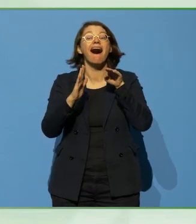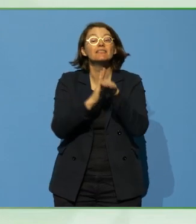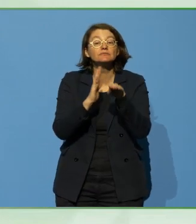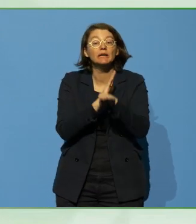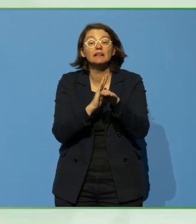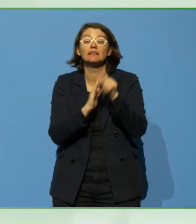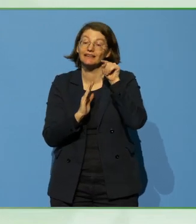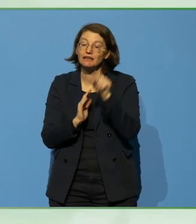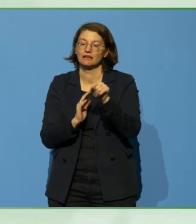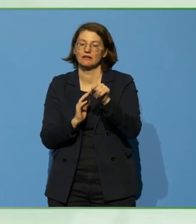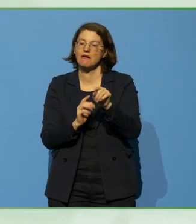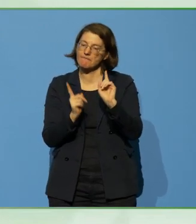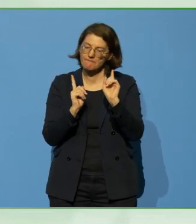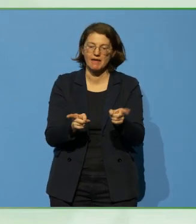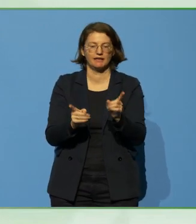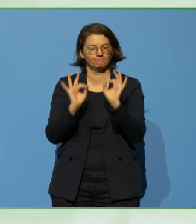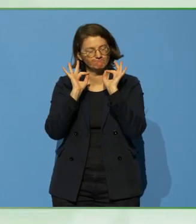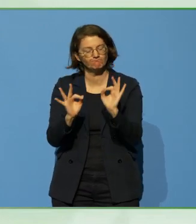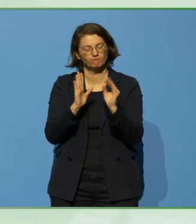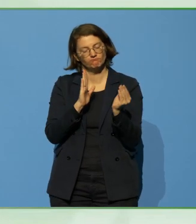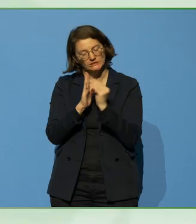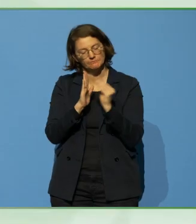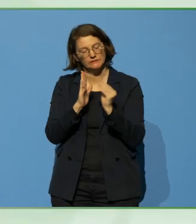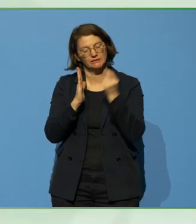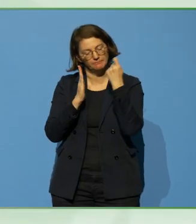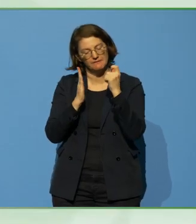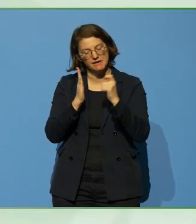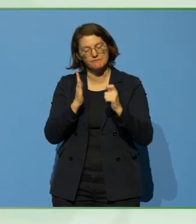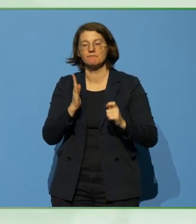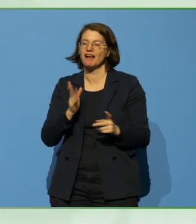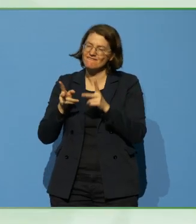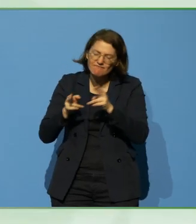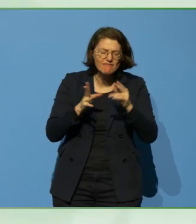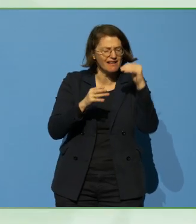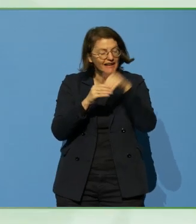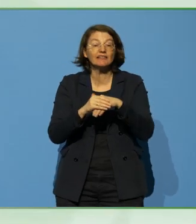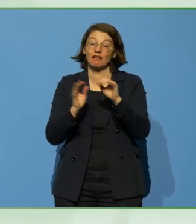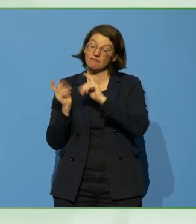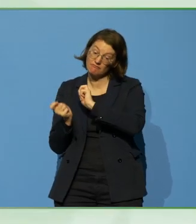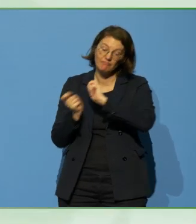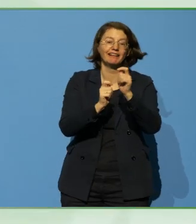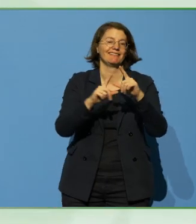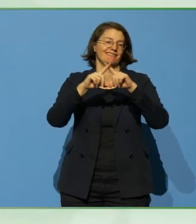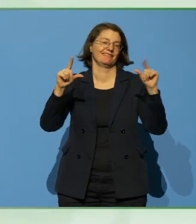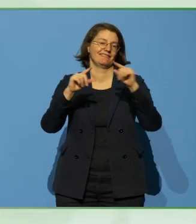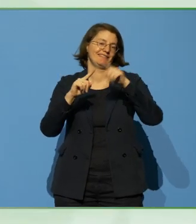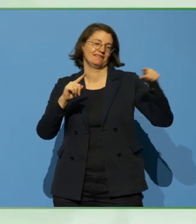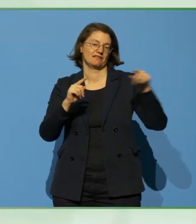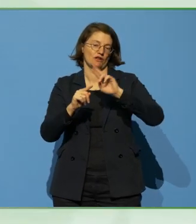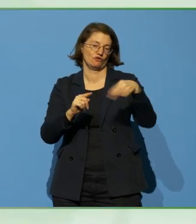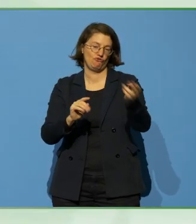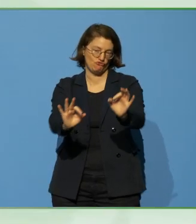it's also accessible. But we are going to do a accessible digital euro. And I think this